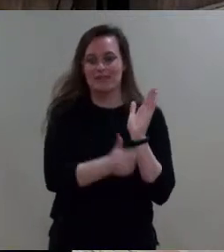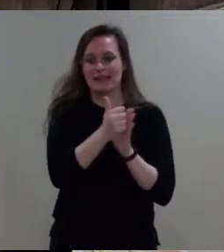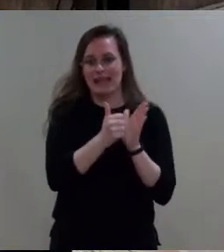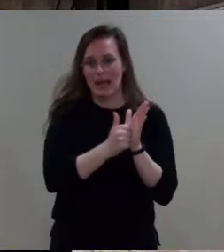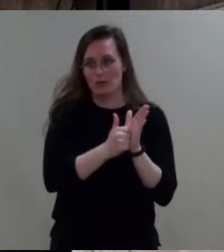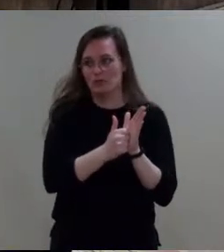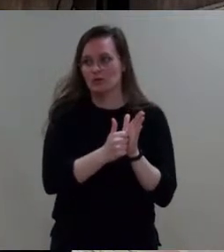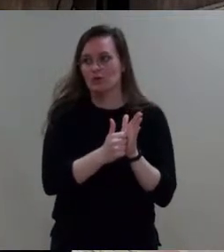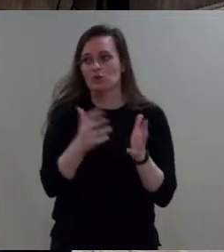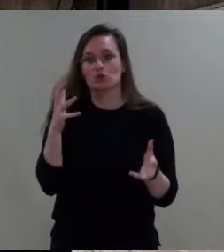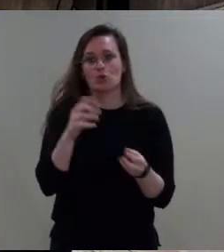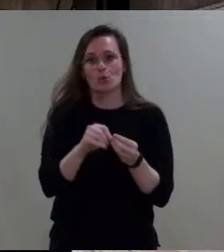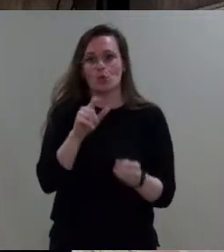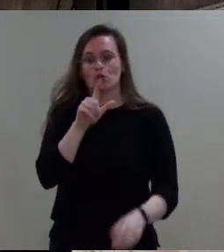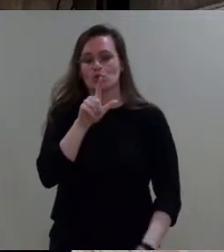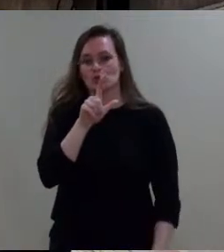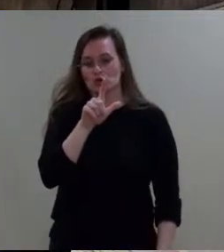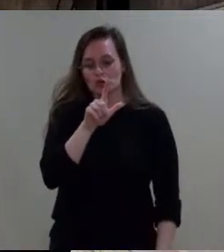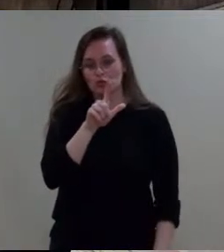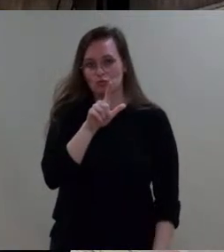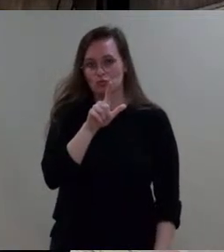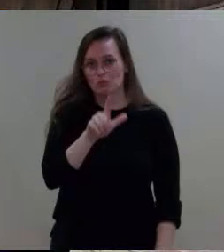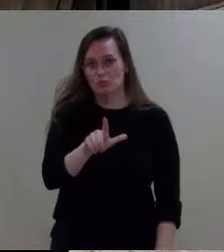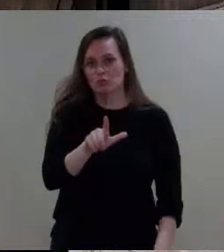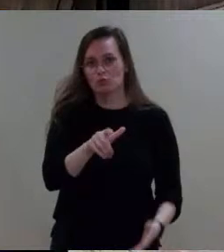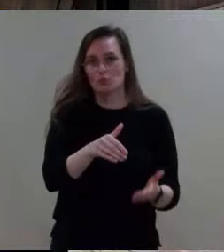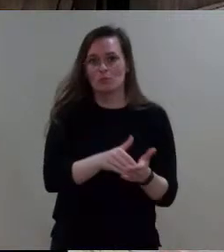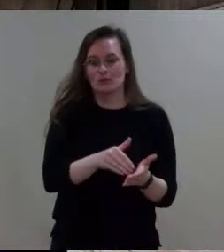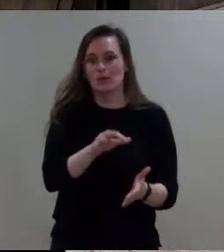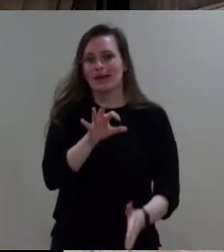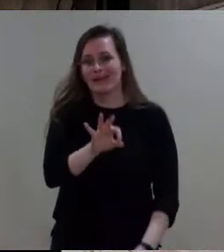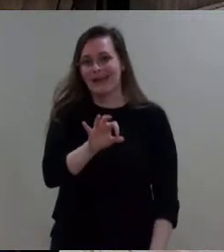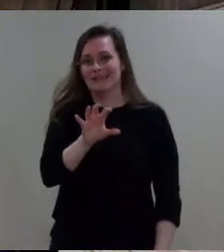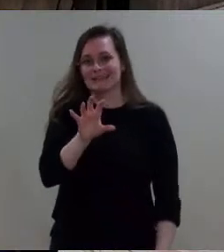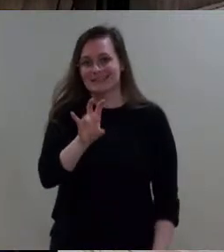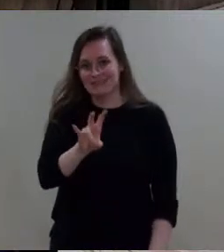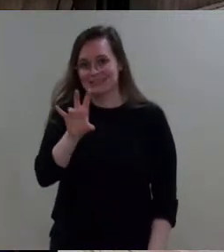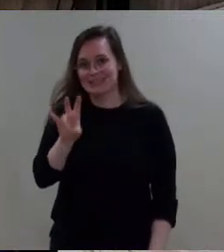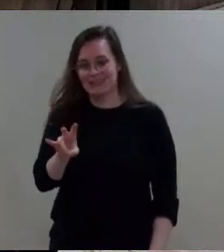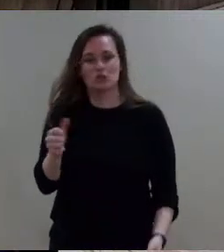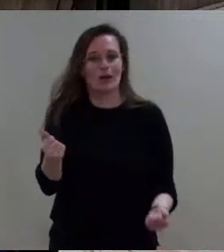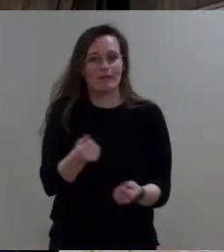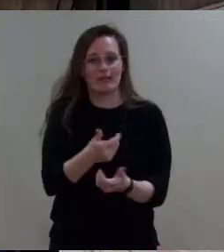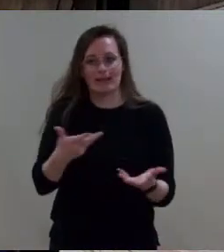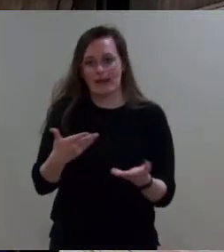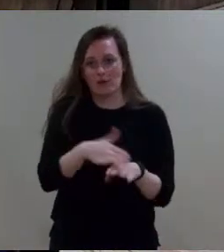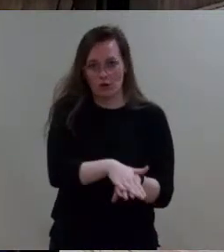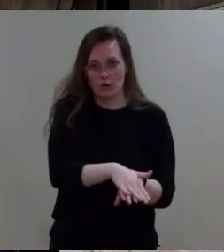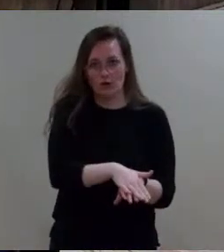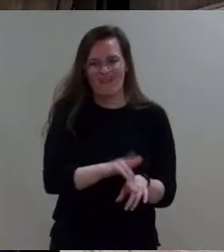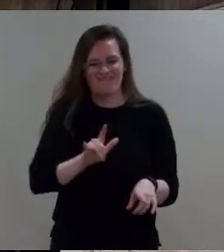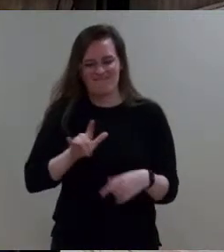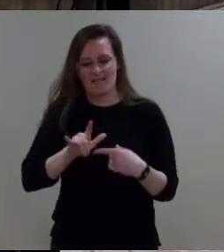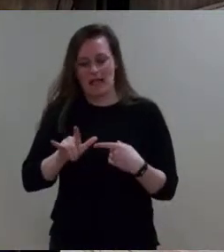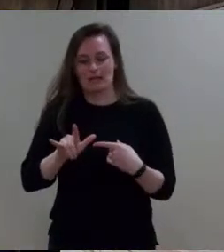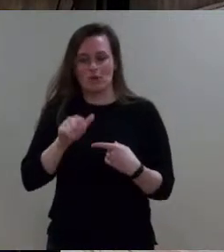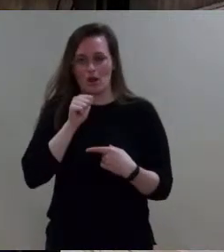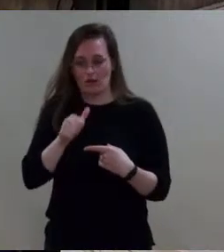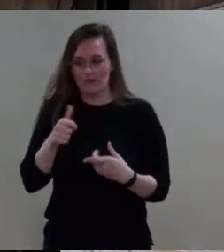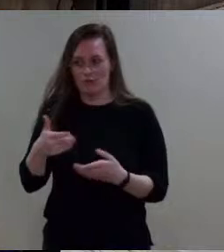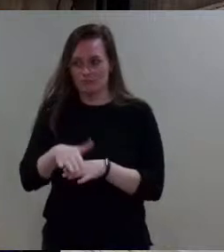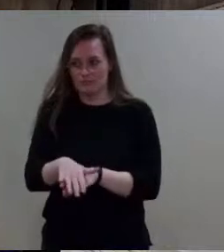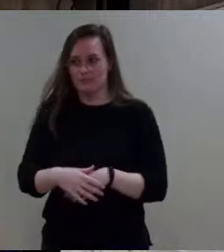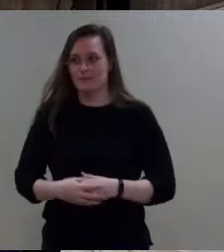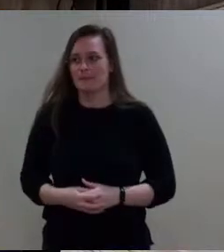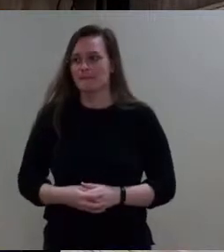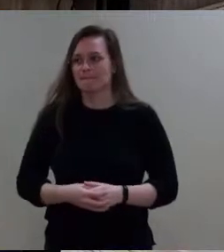of $29.77. So every other expense was covered except for flight. Conference facilities, they were amazing. They tied all